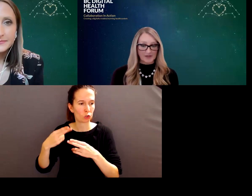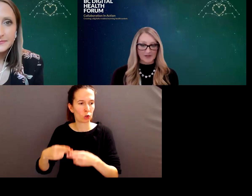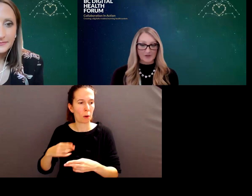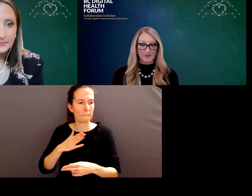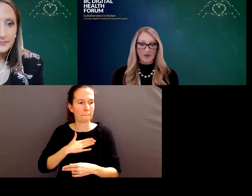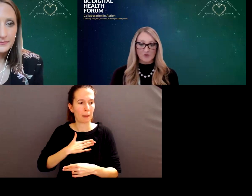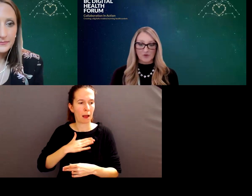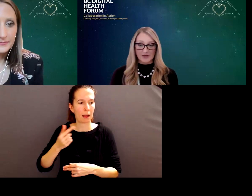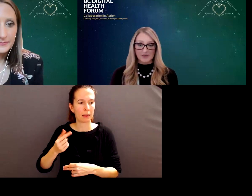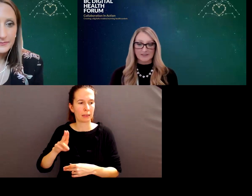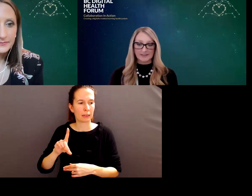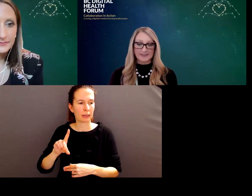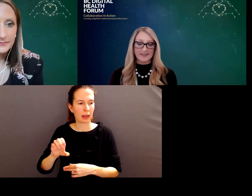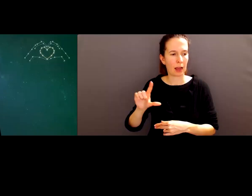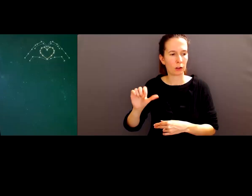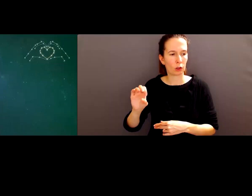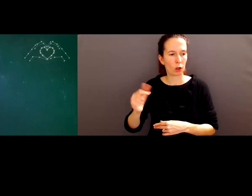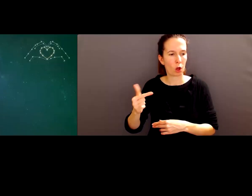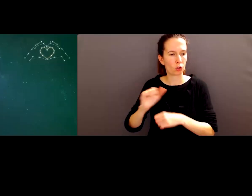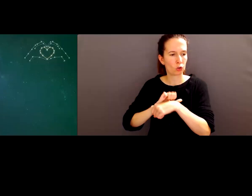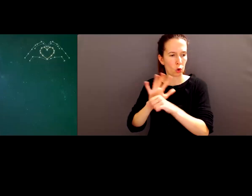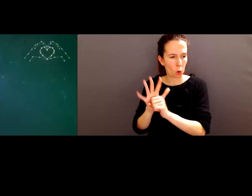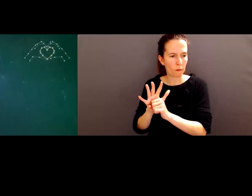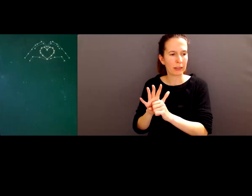Achieving Better Health Through Caring, Leading, and Learning